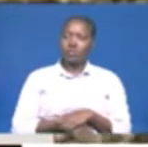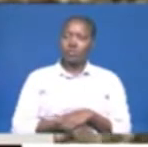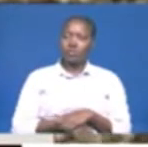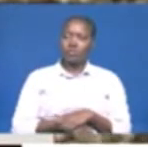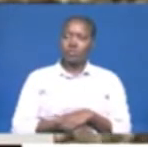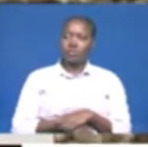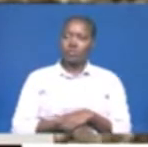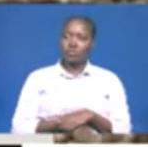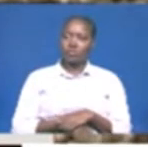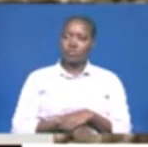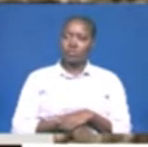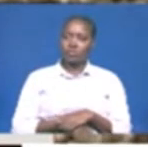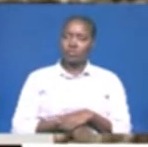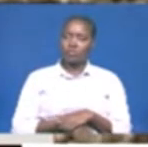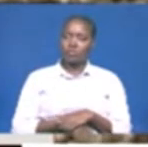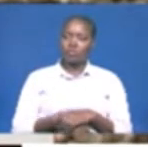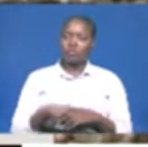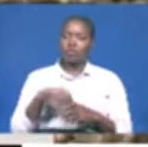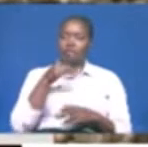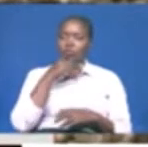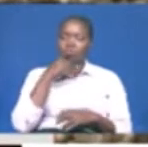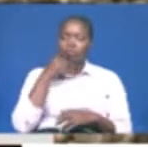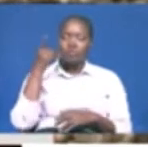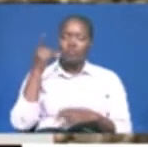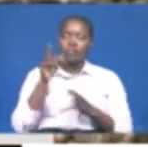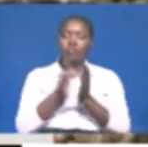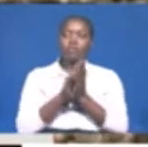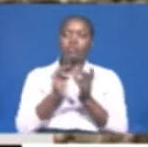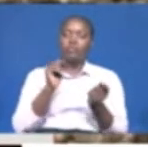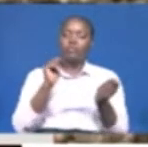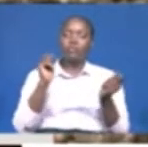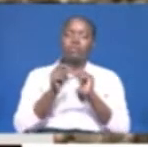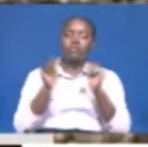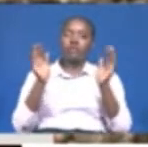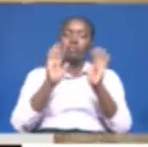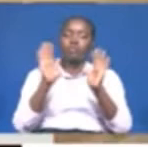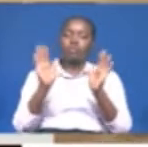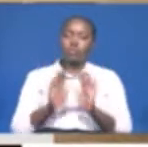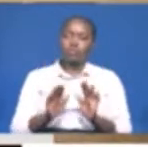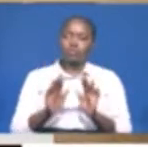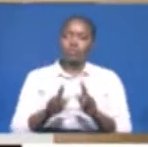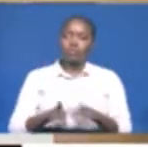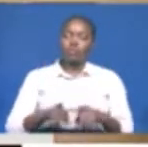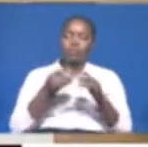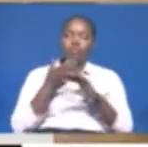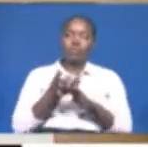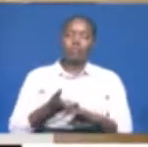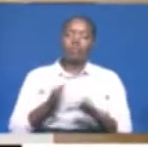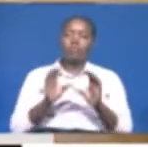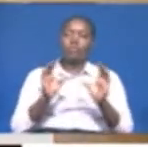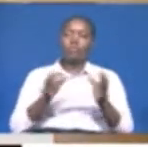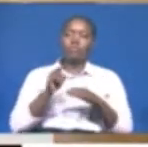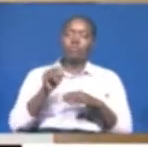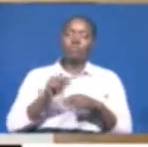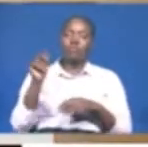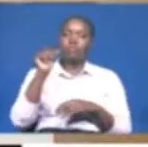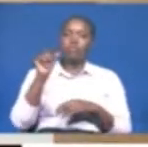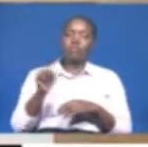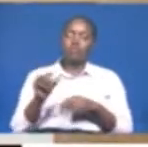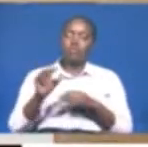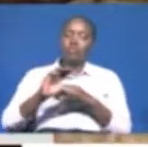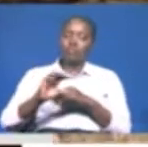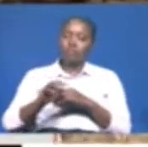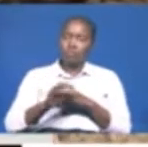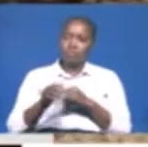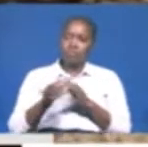Frequent and prolonged droughts exacerbated by climate change have made survival difficult for communities in the northern region of the country. The